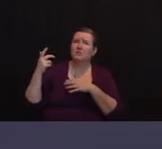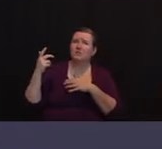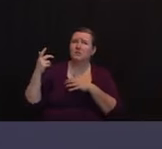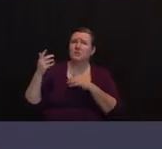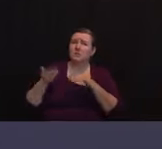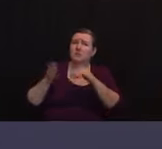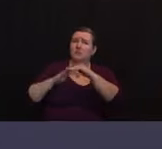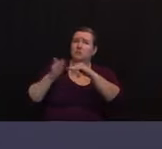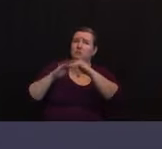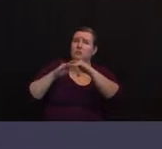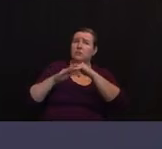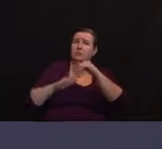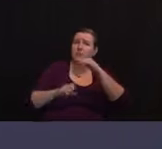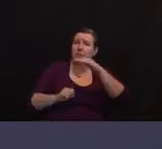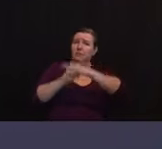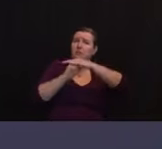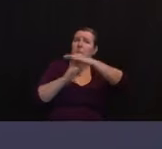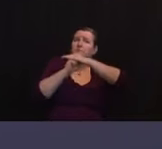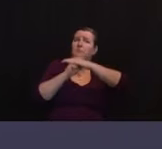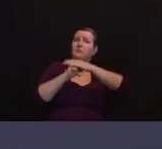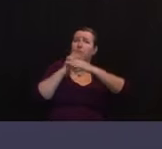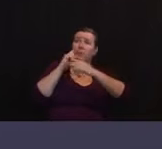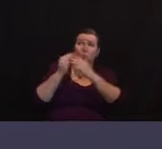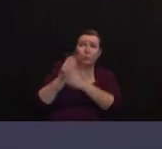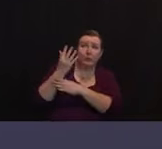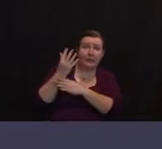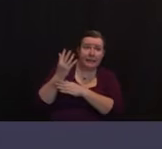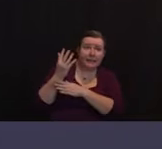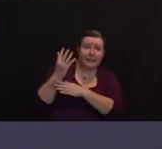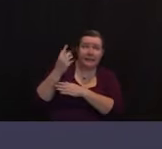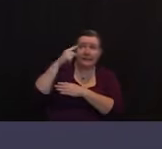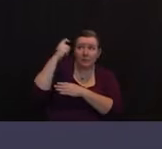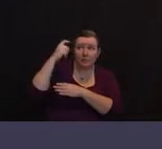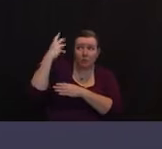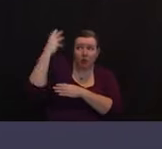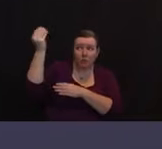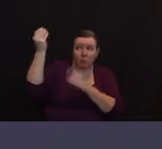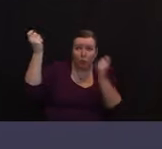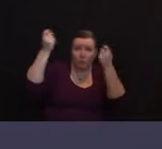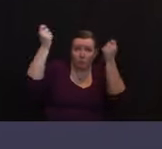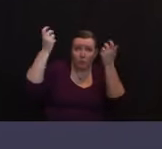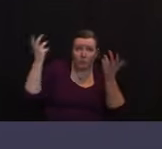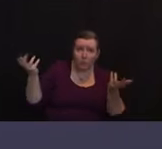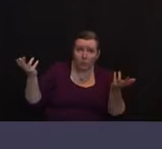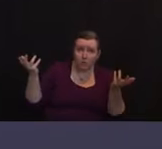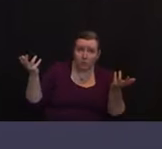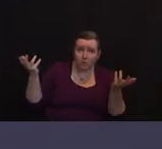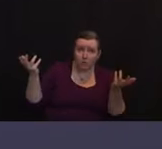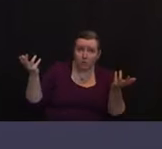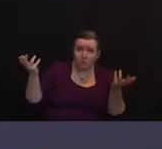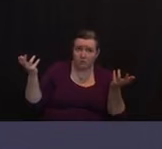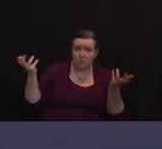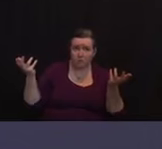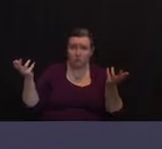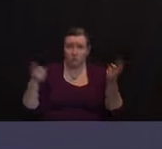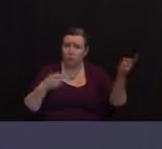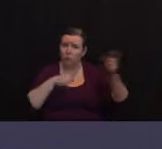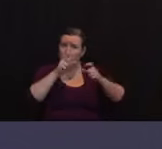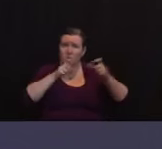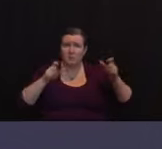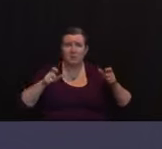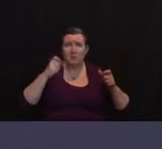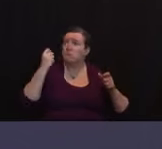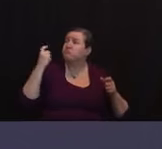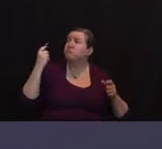outdoor gatherings, festivals, and celebrations as well? These folks say, and understandably so, that they also need a